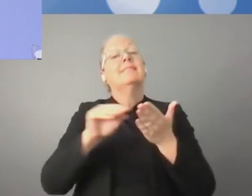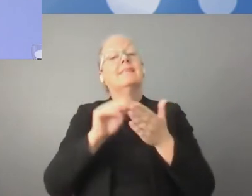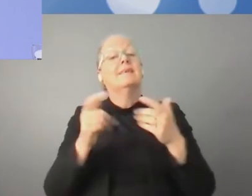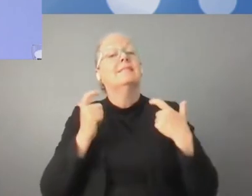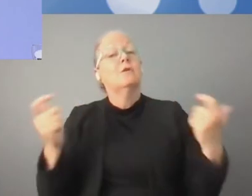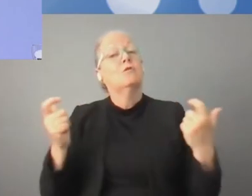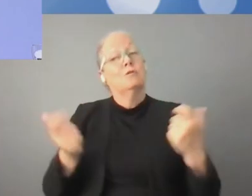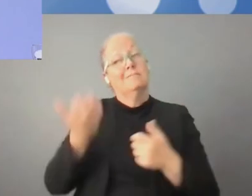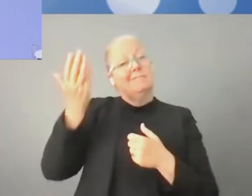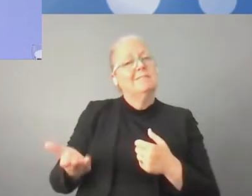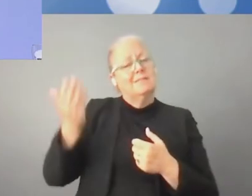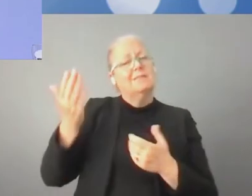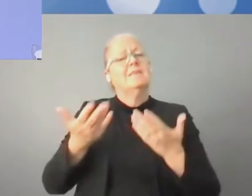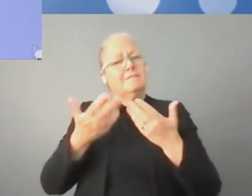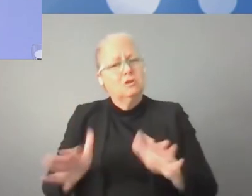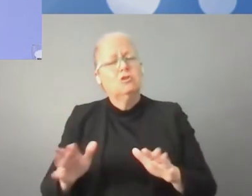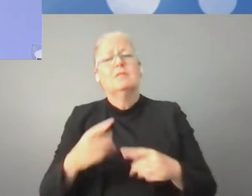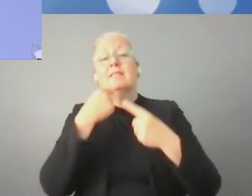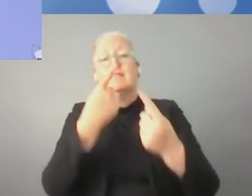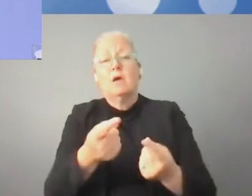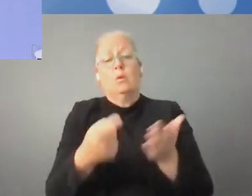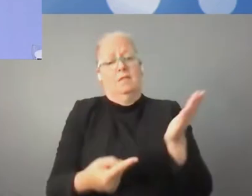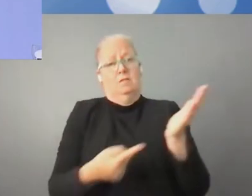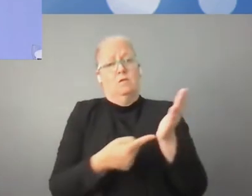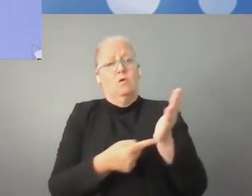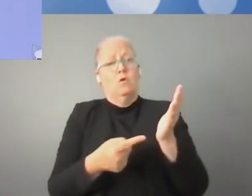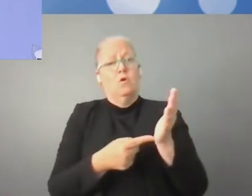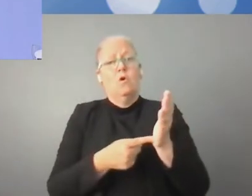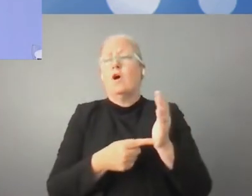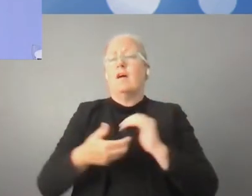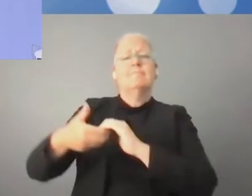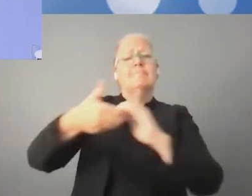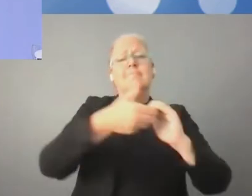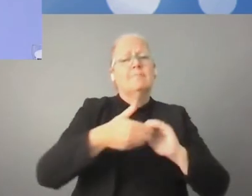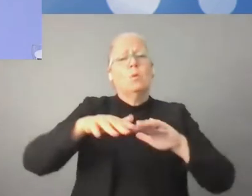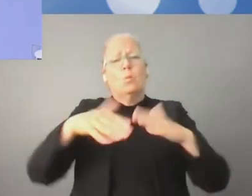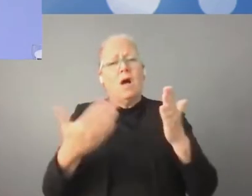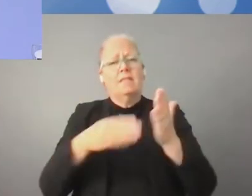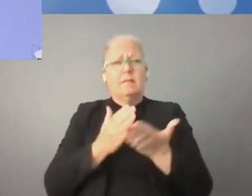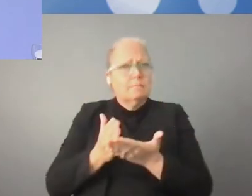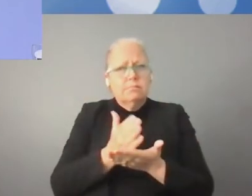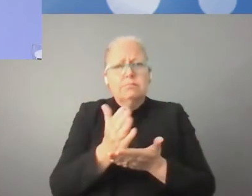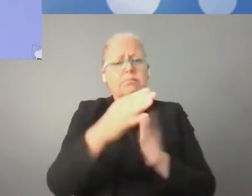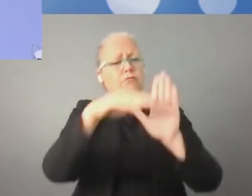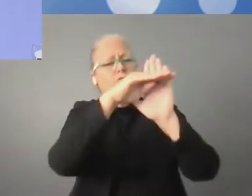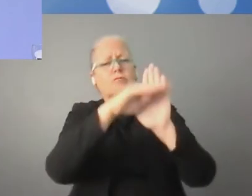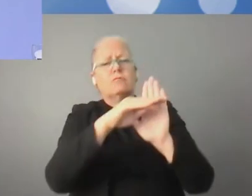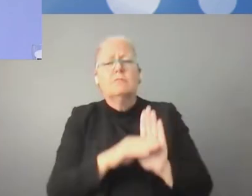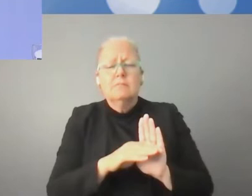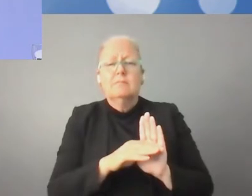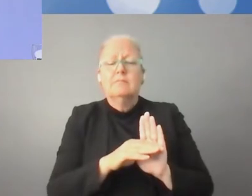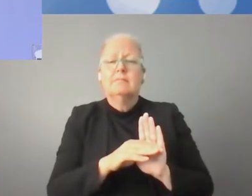presented a roadmap for technological cooperation and the office of the tech envoy is